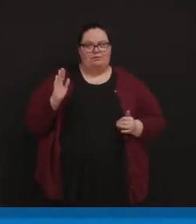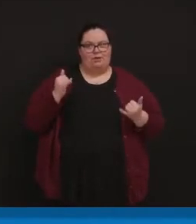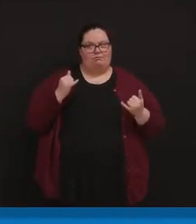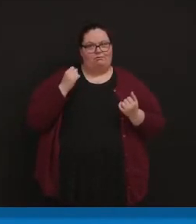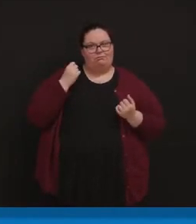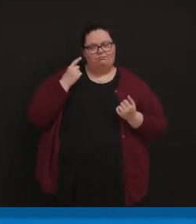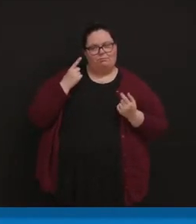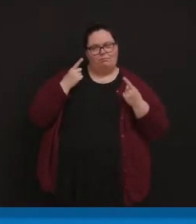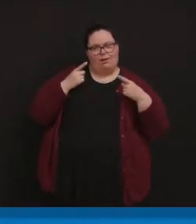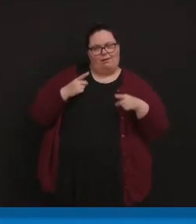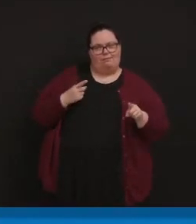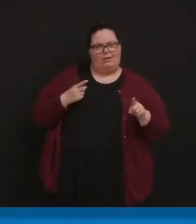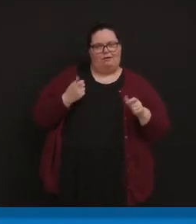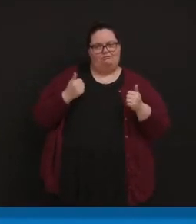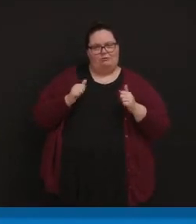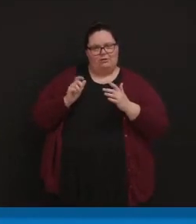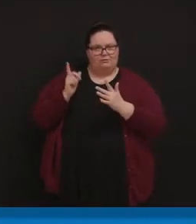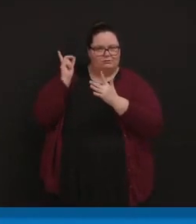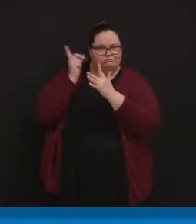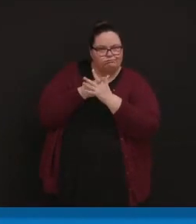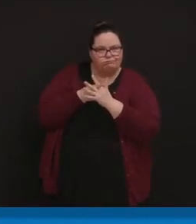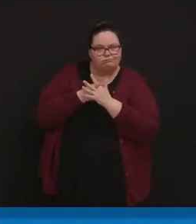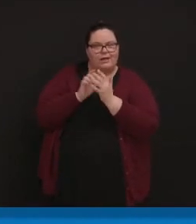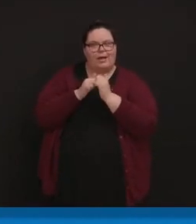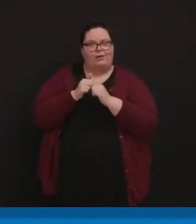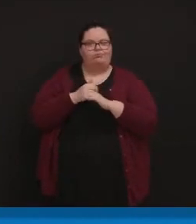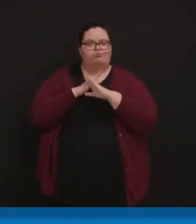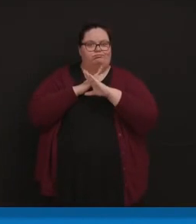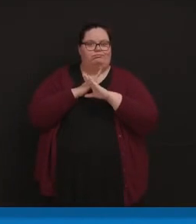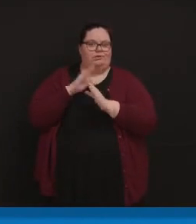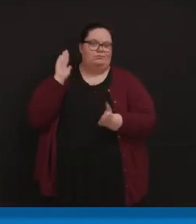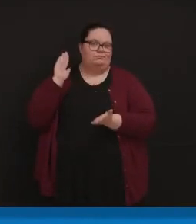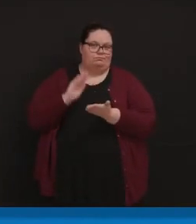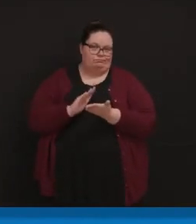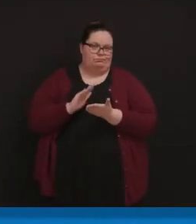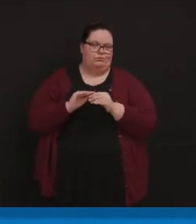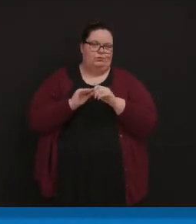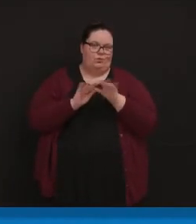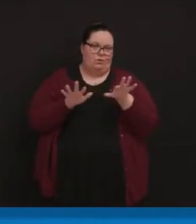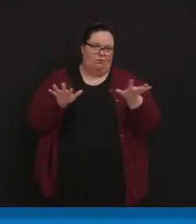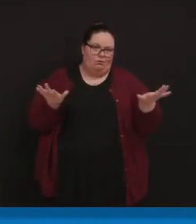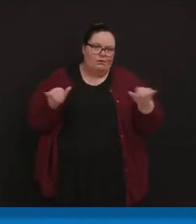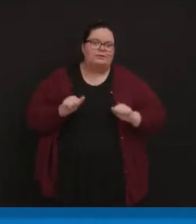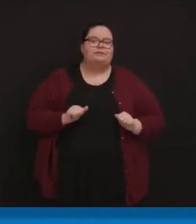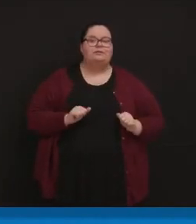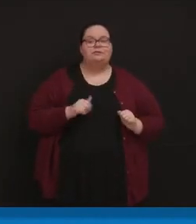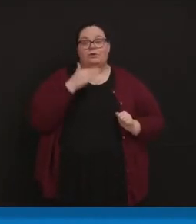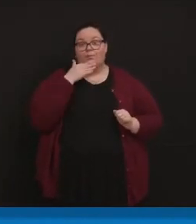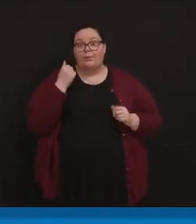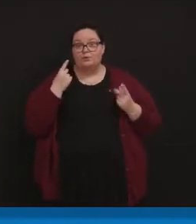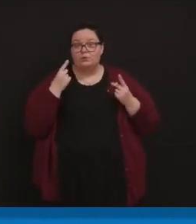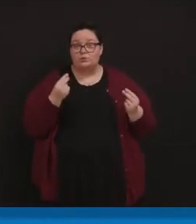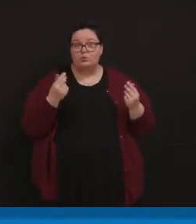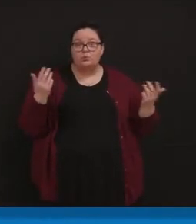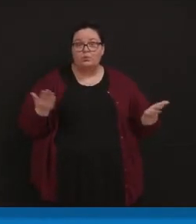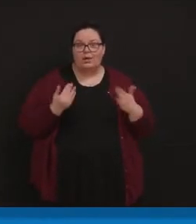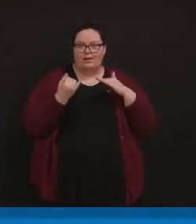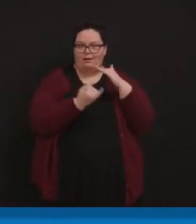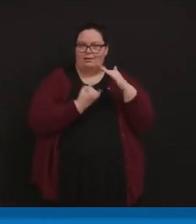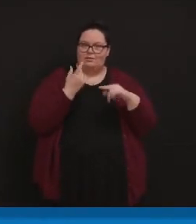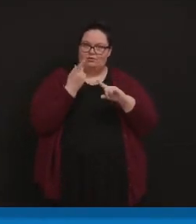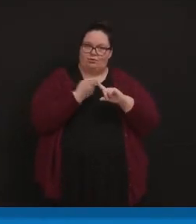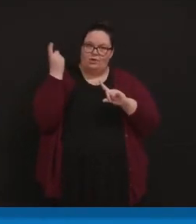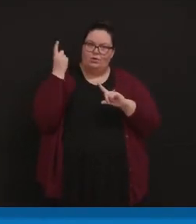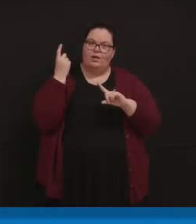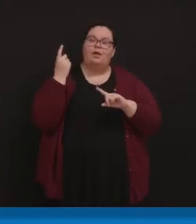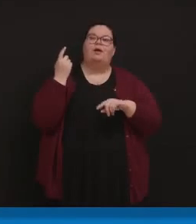what happened, and we're trying to message, again, how to prevent the ongoing transmission at this point in time. So the best thing people can do is to self-isolate right